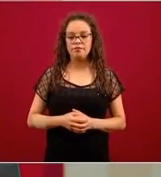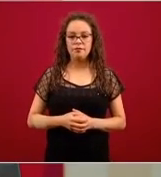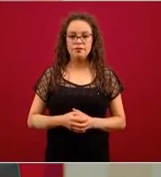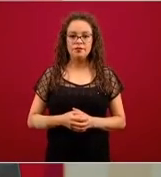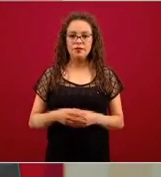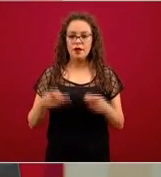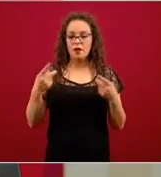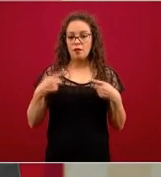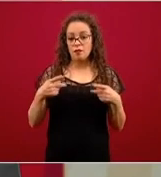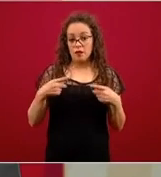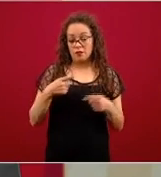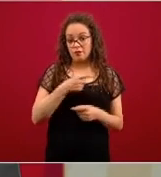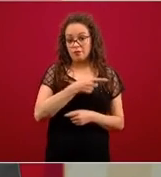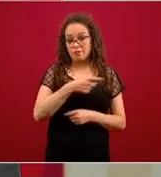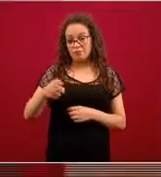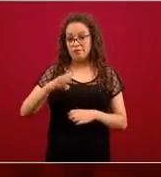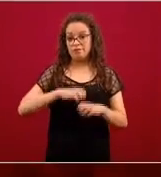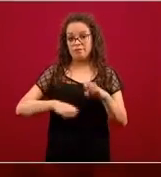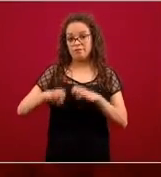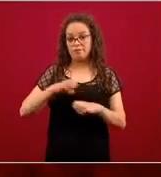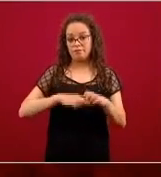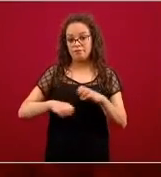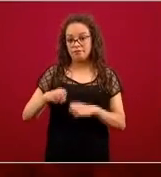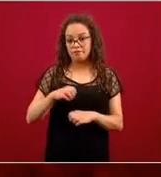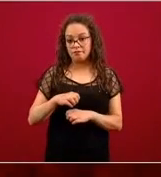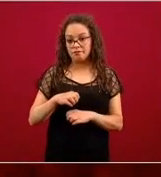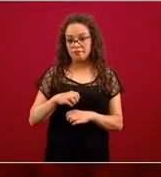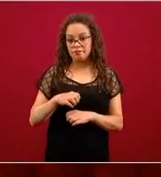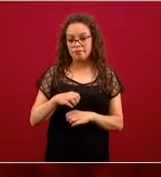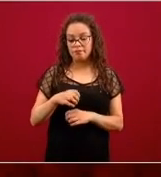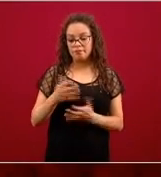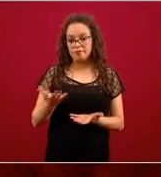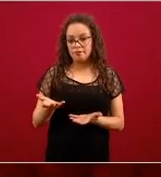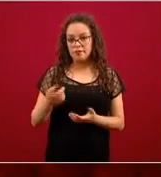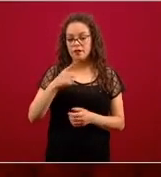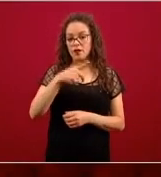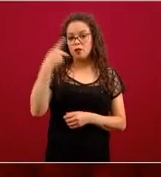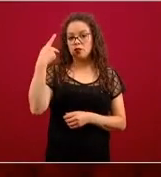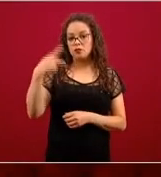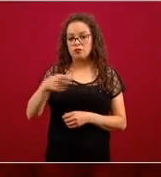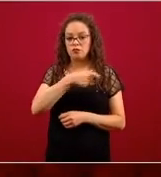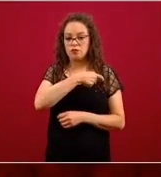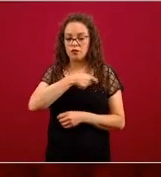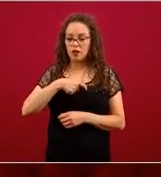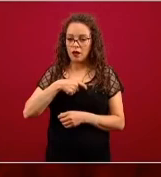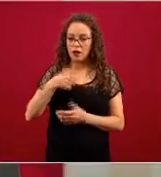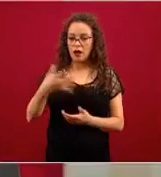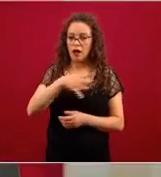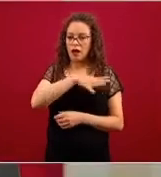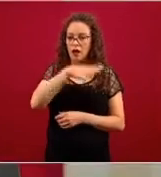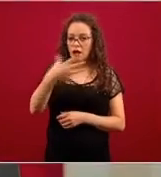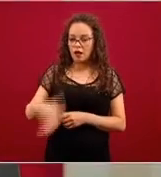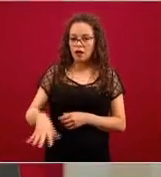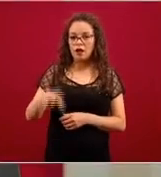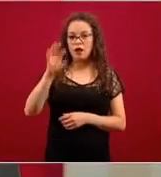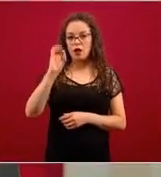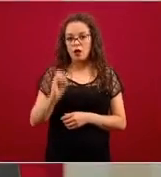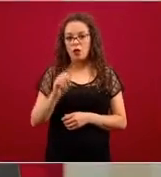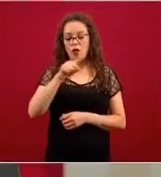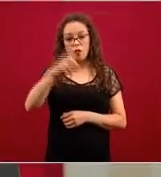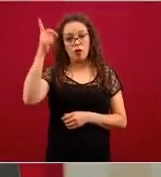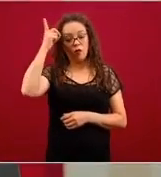are not willing. The people who have the decision-making power, the